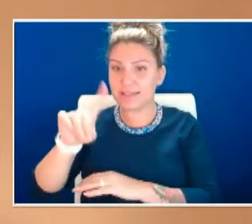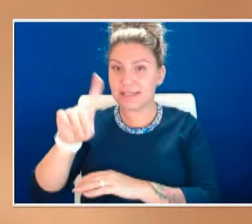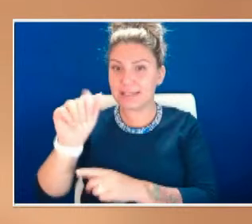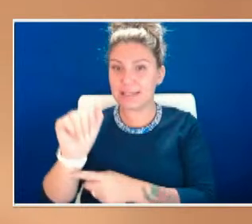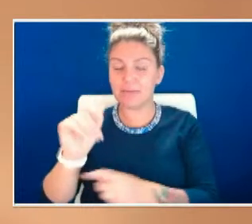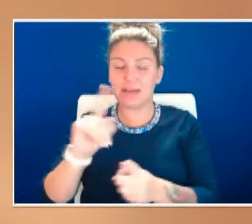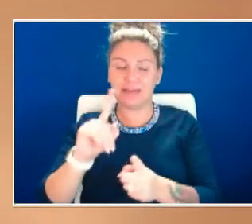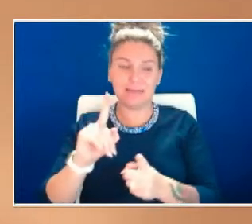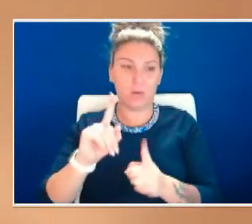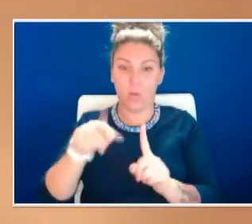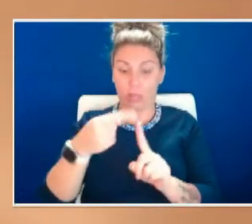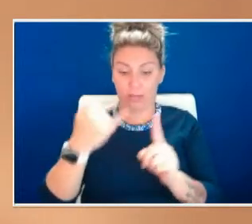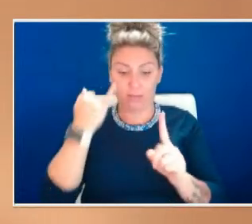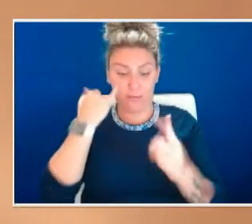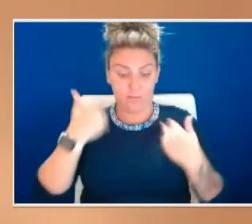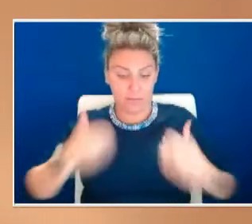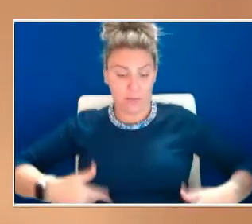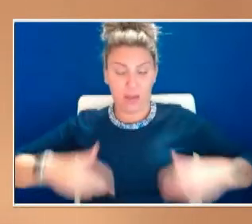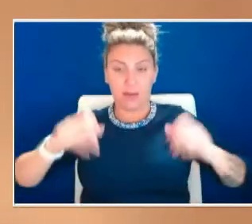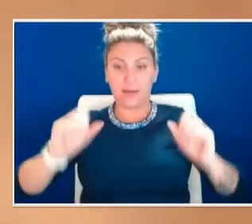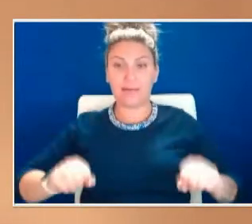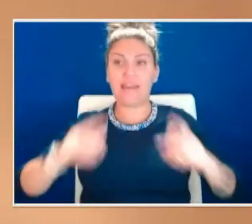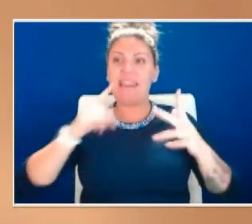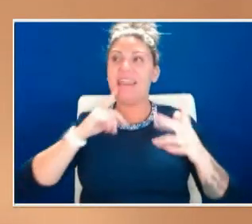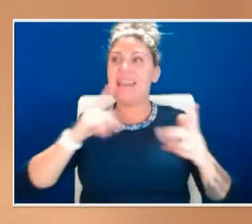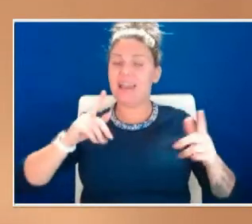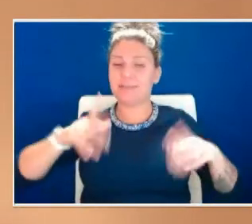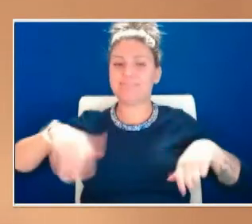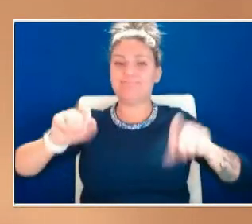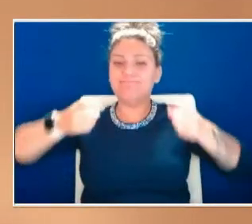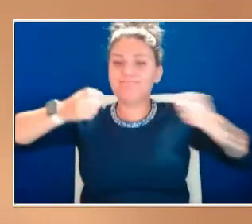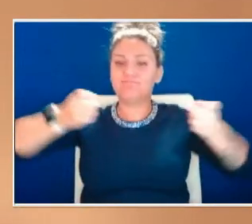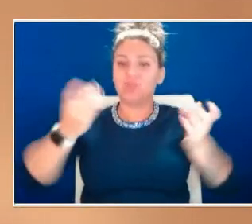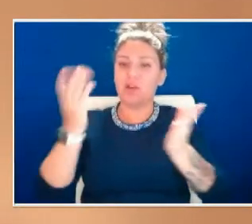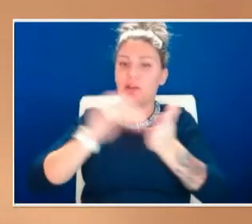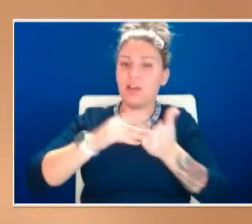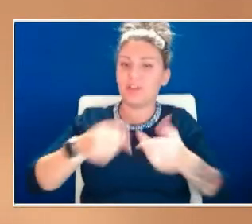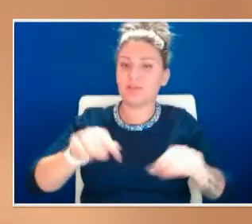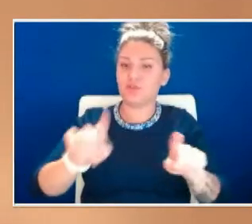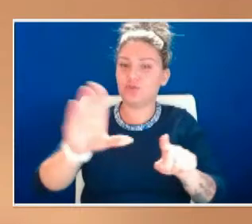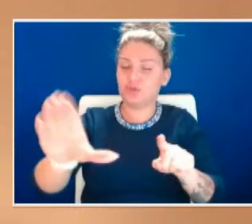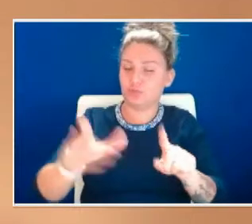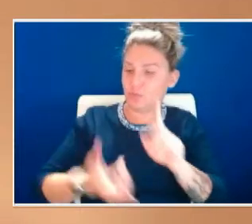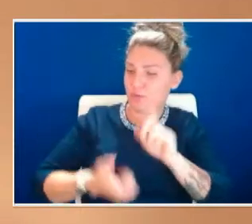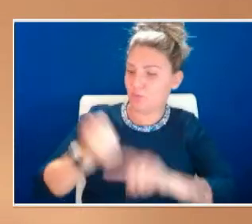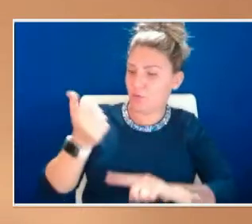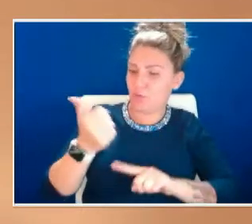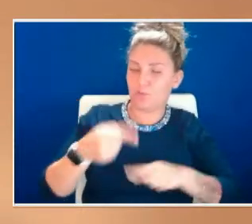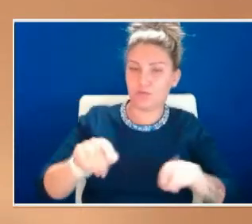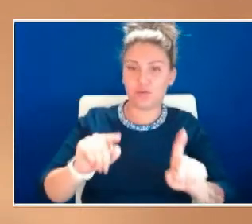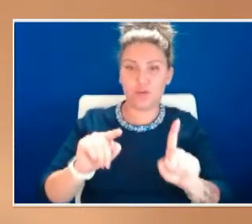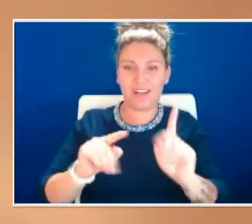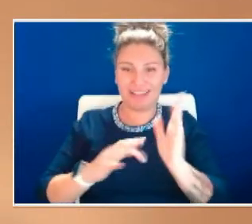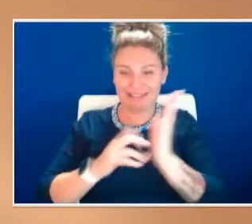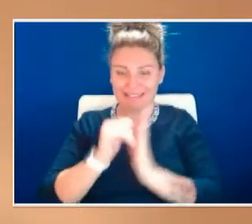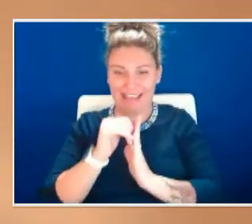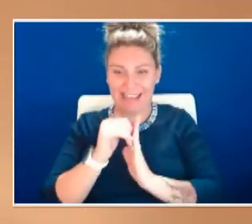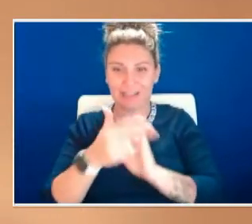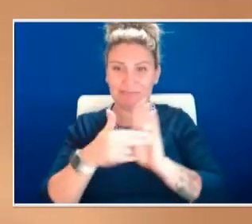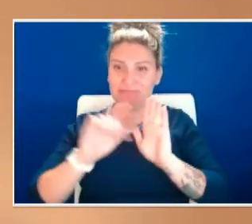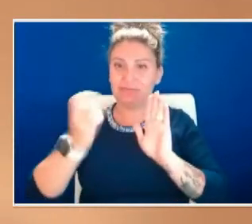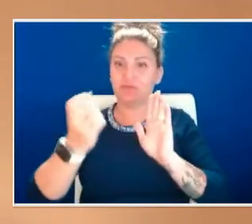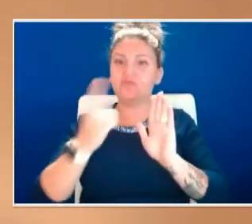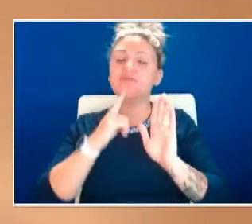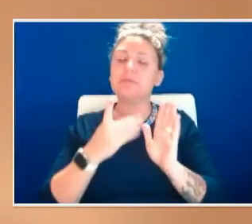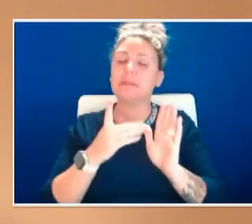to compensate and take over for what it's missing that was removed during your cancer journey. And so it's a great question. I actually get it frequently, but the answer